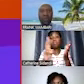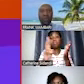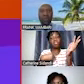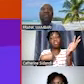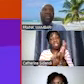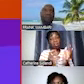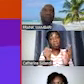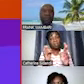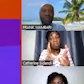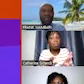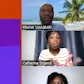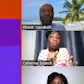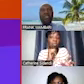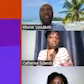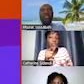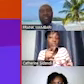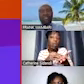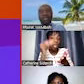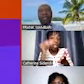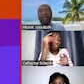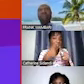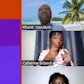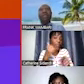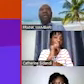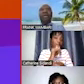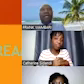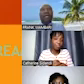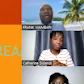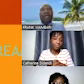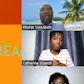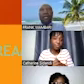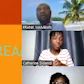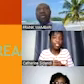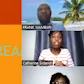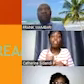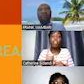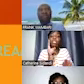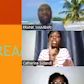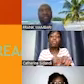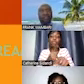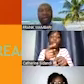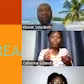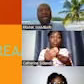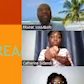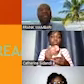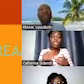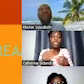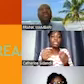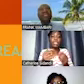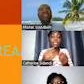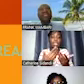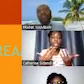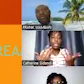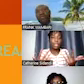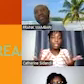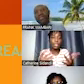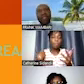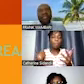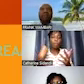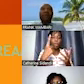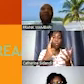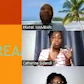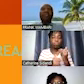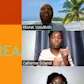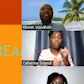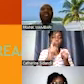it. Crossing words or as you pick the pieces. Number one, you need to associate and connect with the